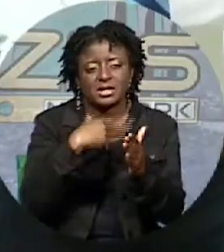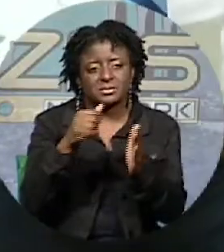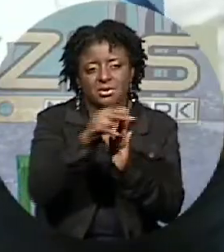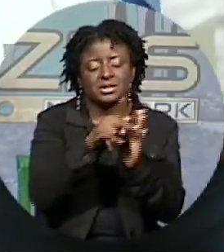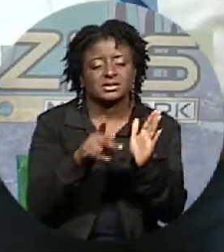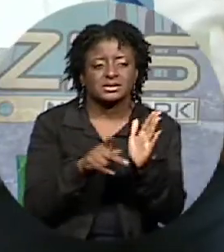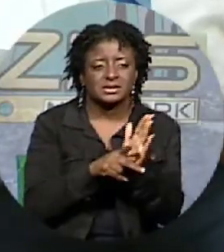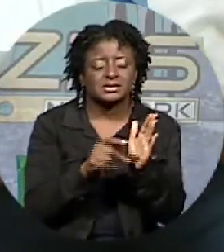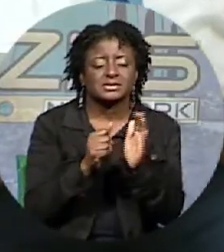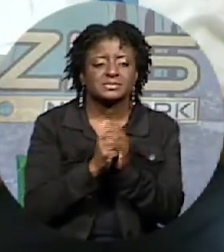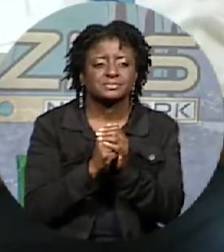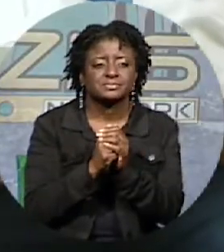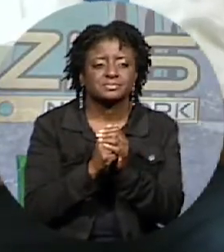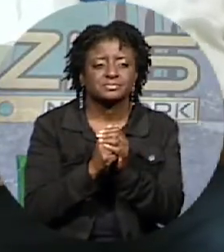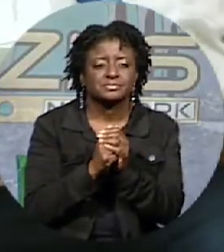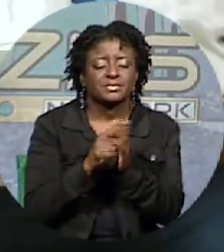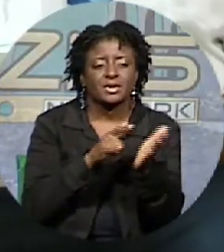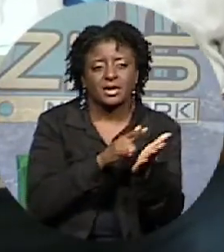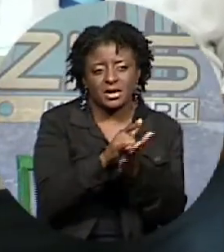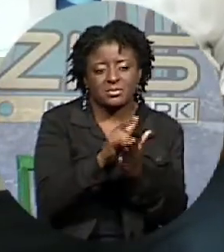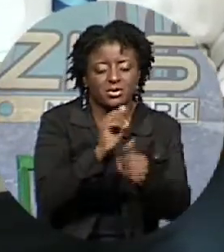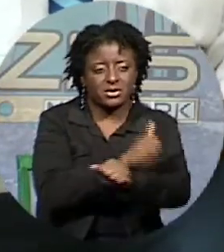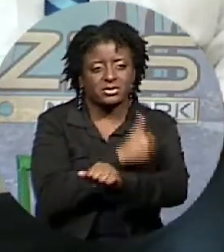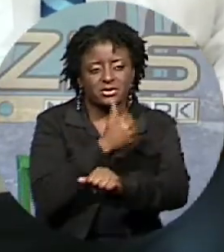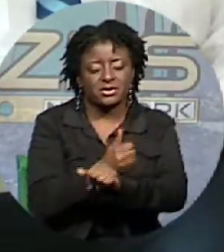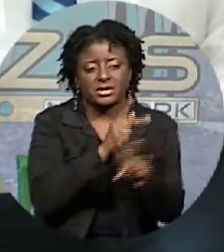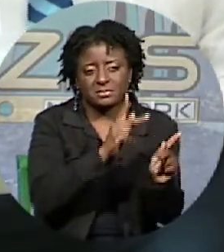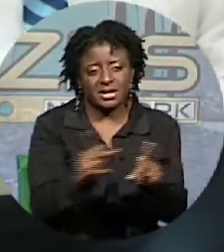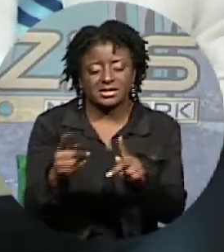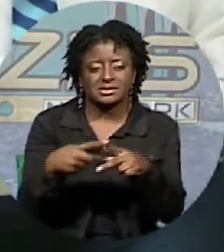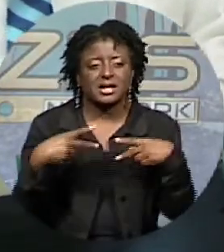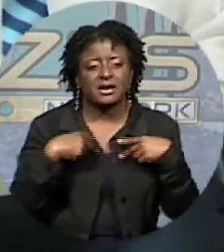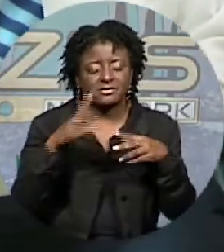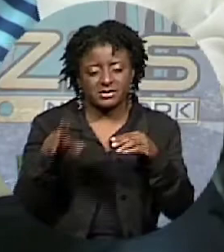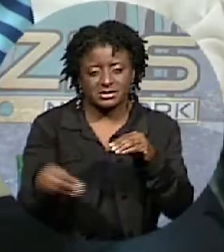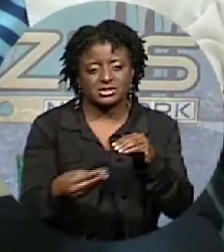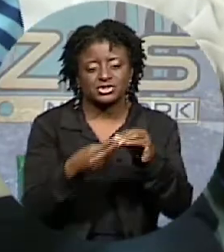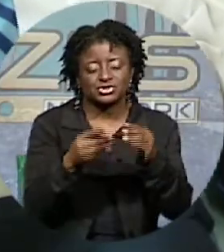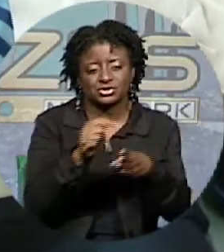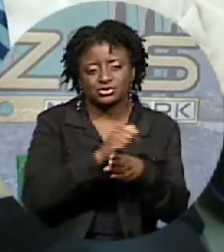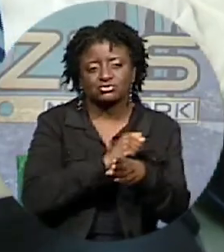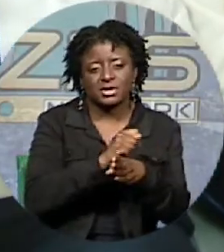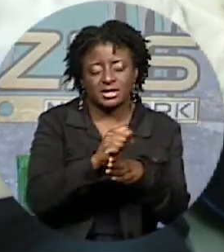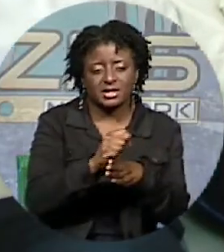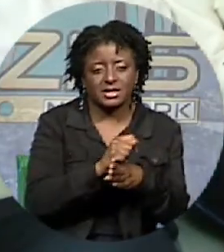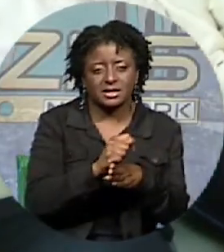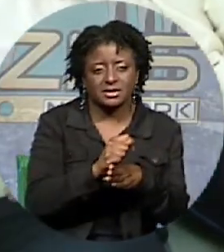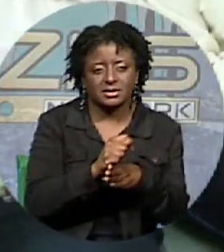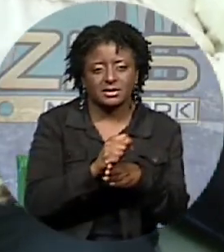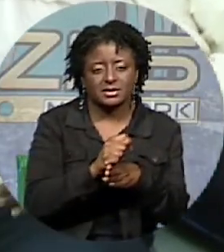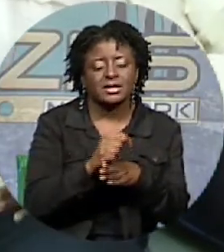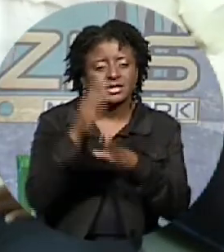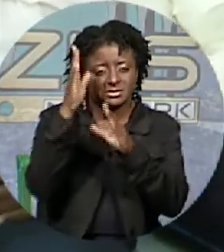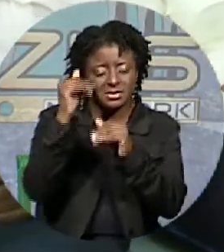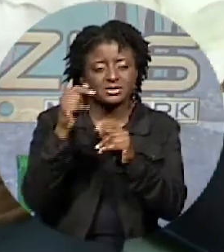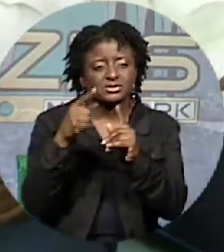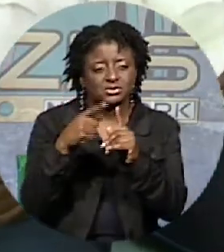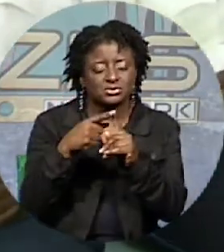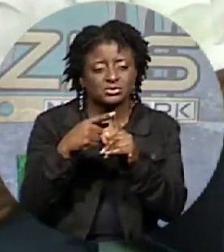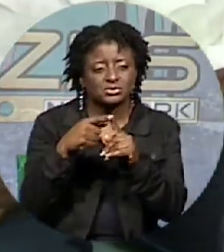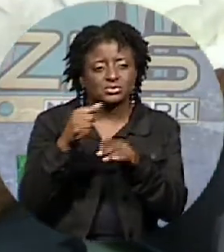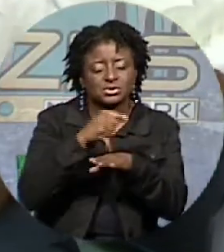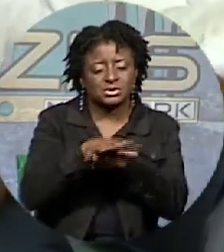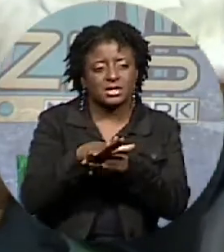level. The Airport Authority plans to have an additional training exercise, and when it does, it expects to dispatch senior officers